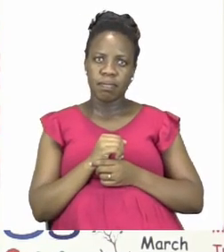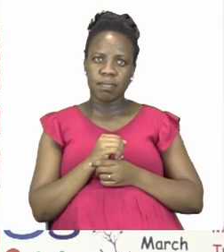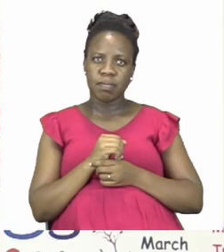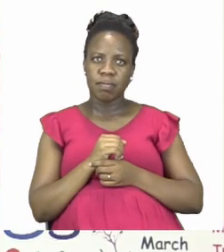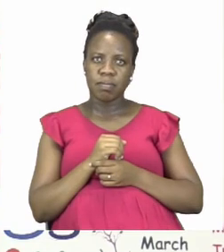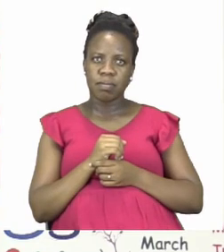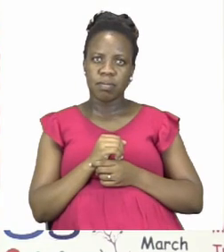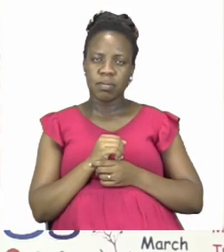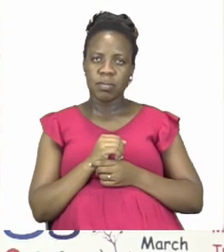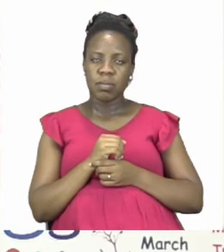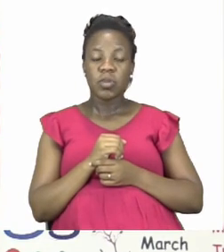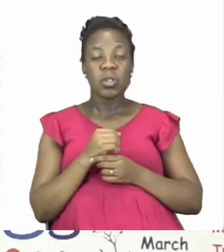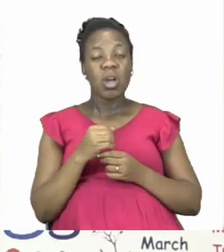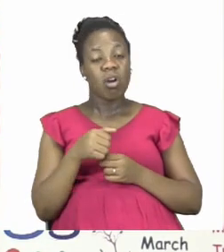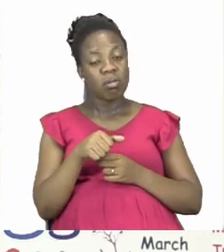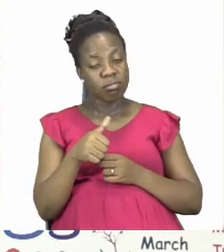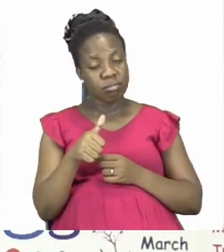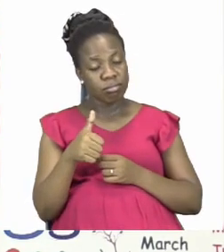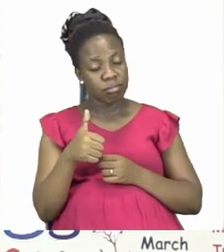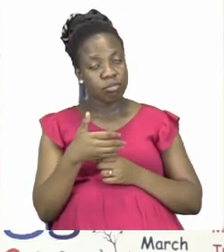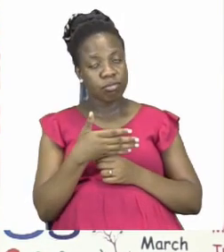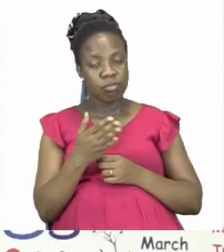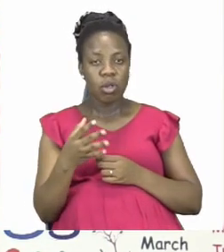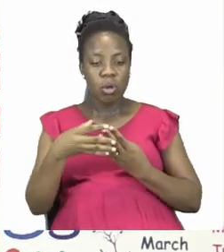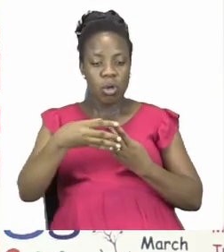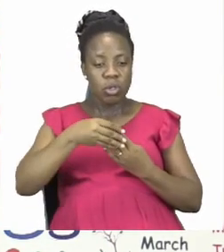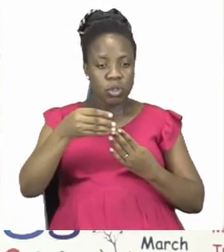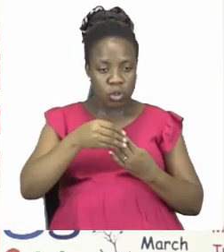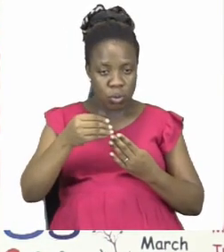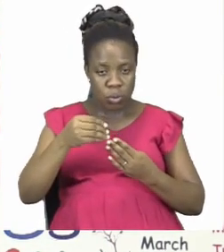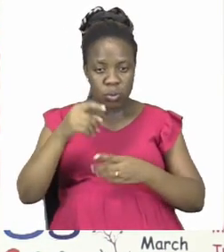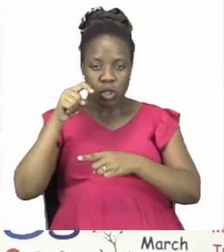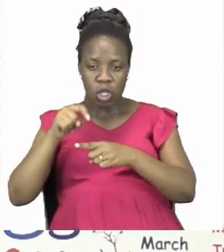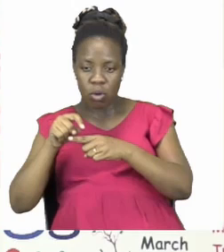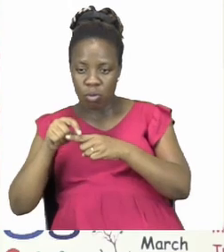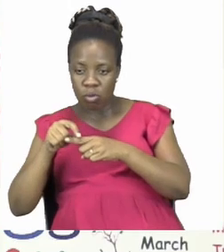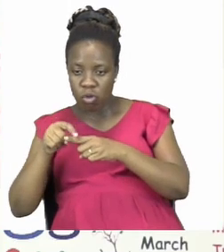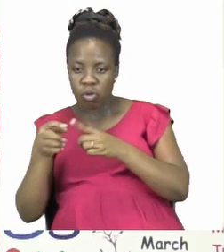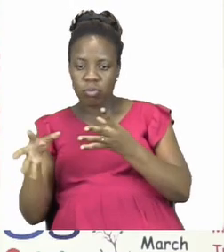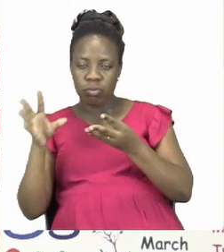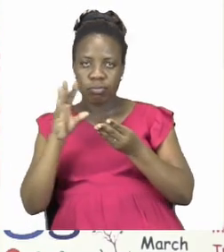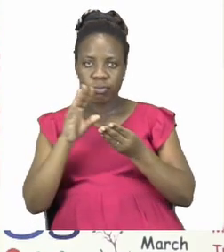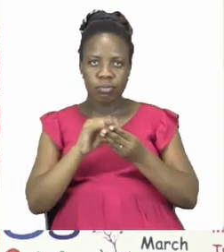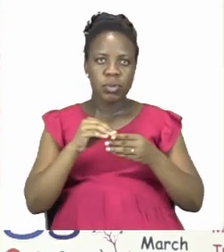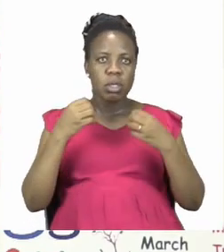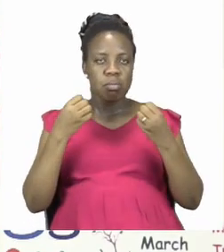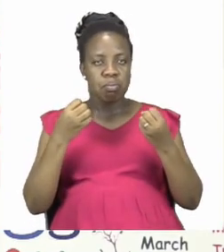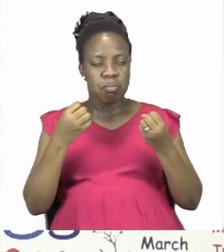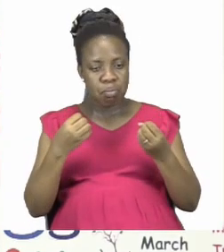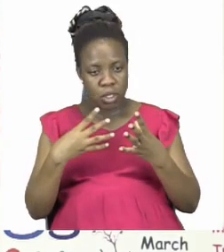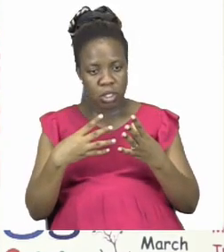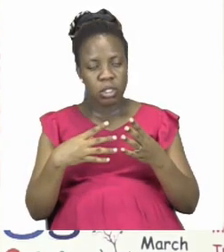in all the notes and coins that will add up to the price of your item.